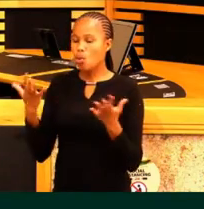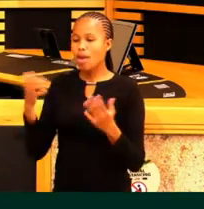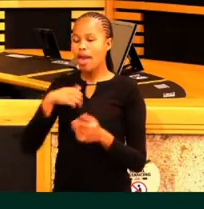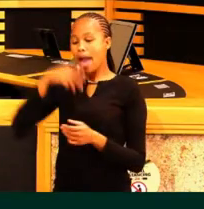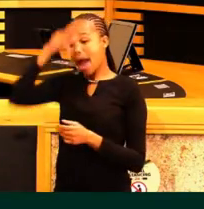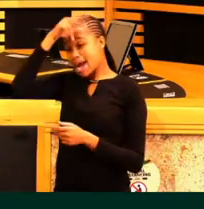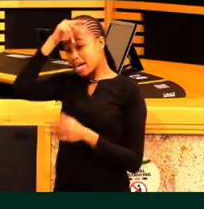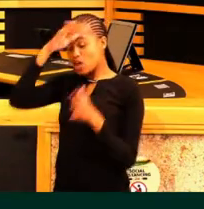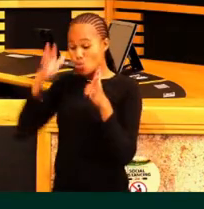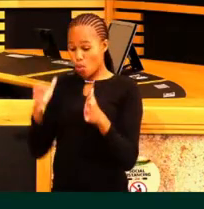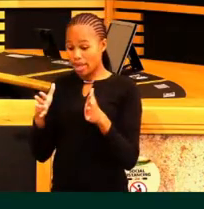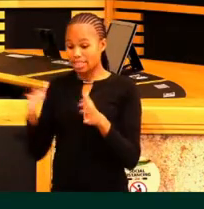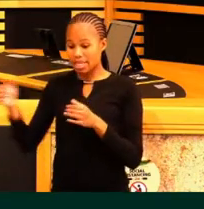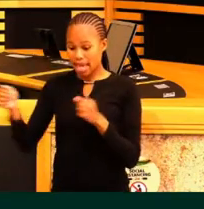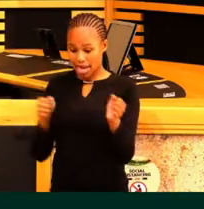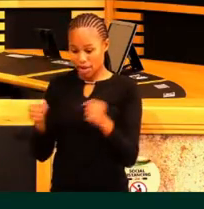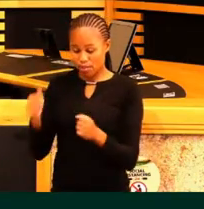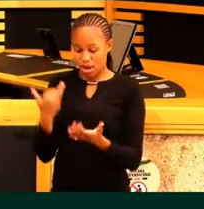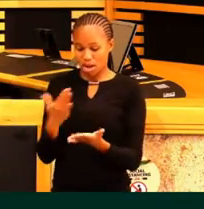unemployed